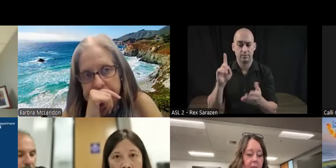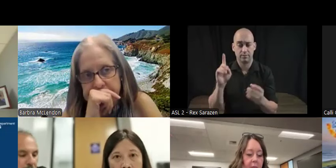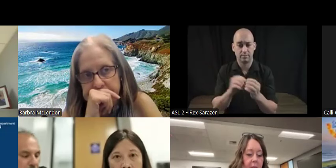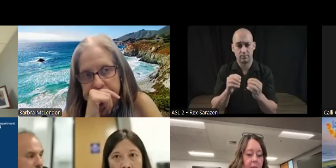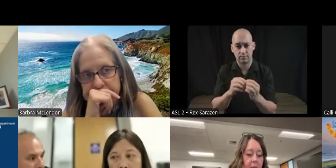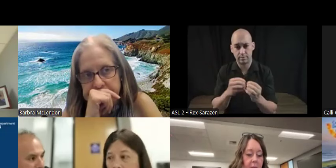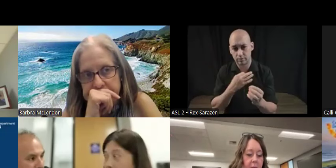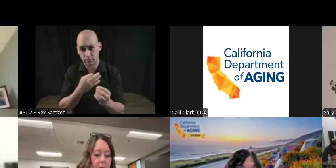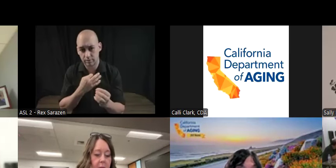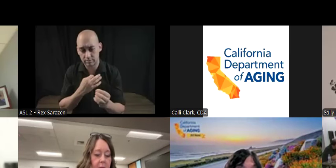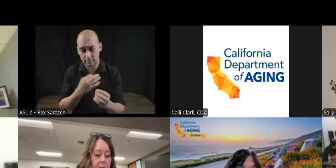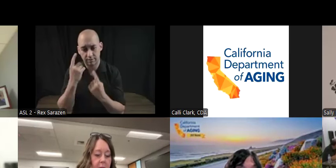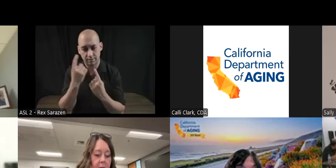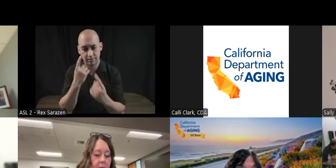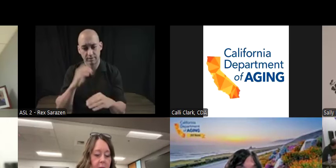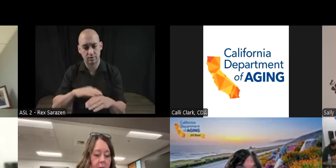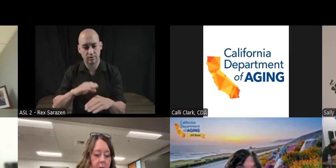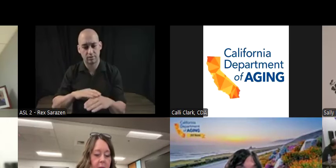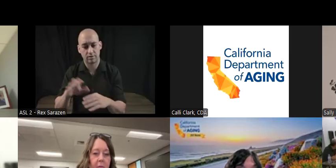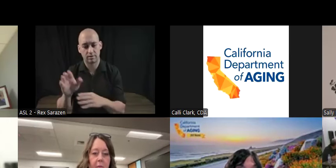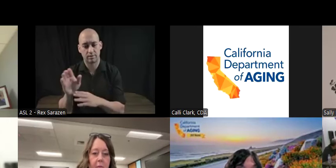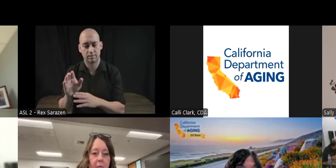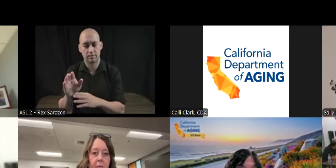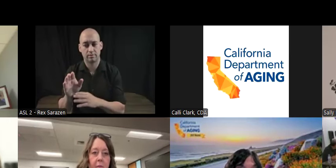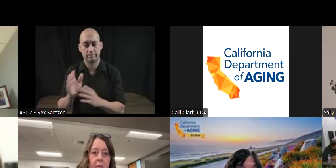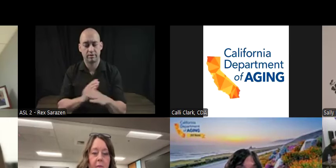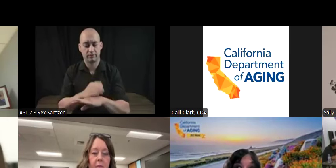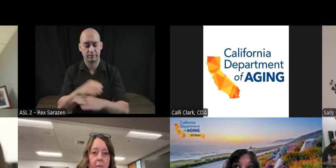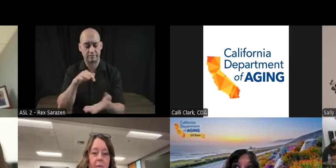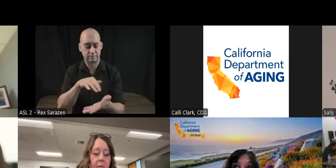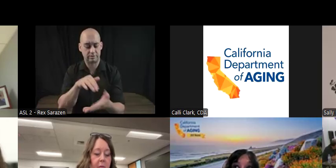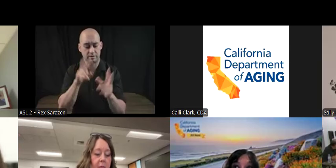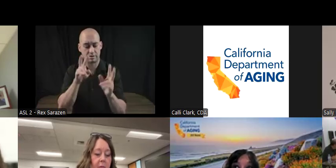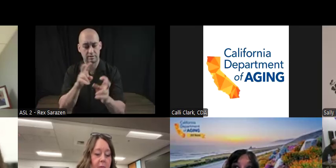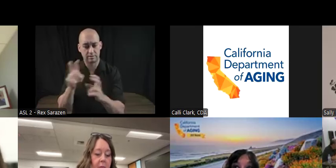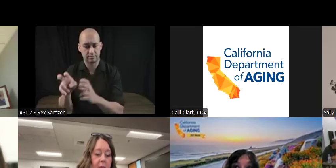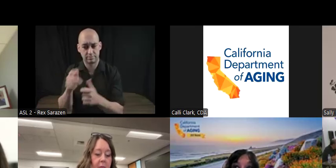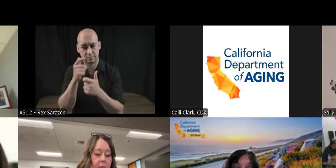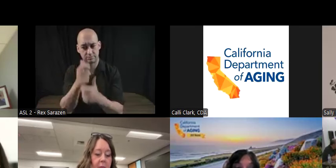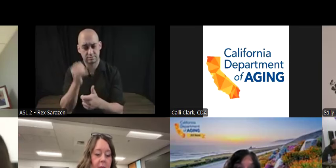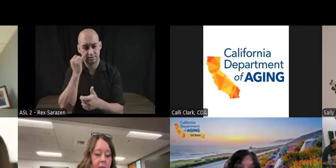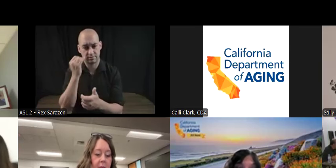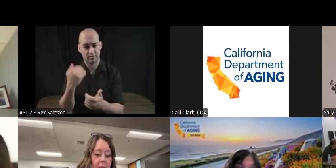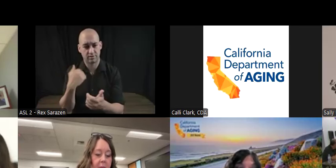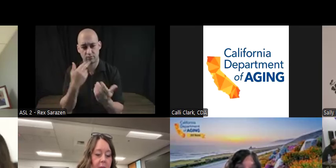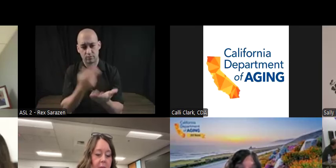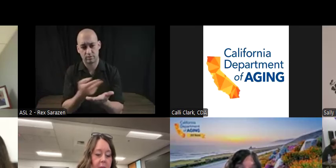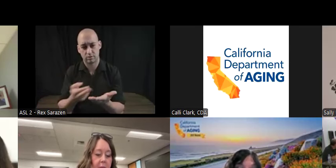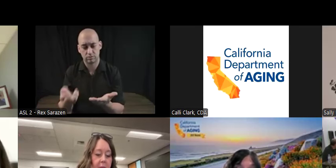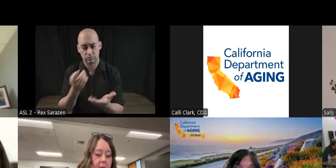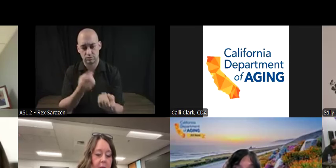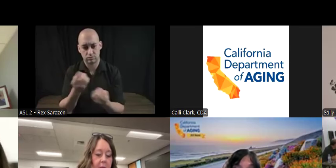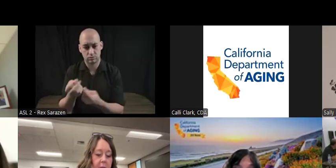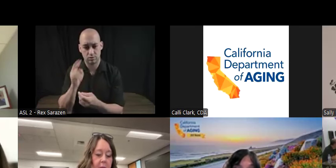curiosity, but I think another practical, maybe post-study analysis that would be interesting if you have the resources to do so, is to look